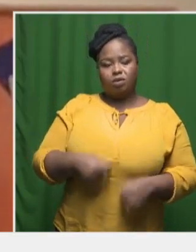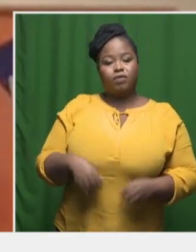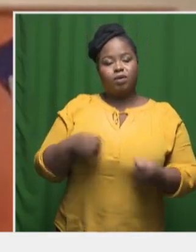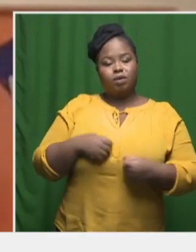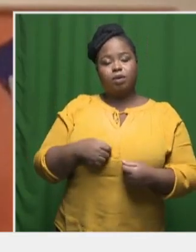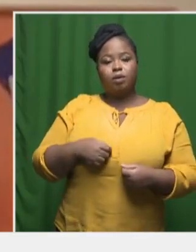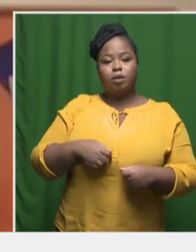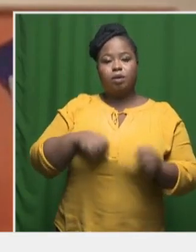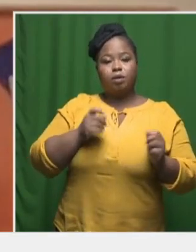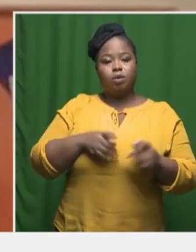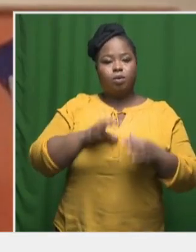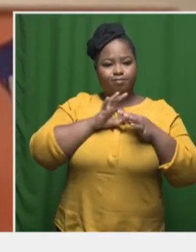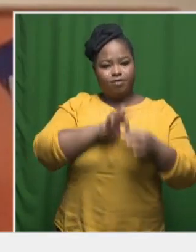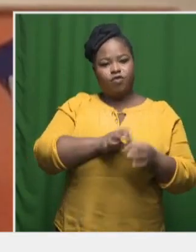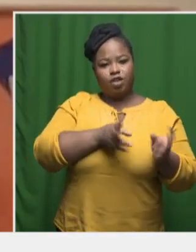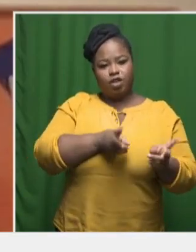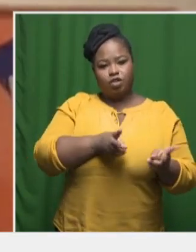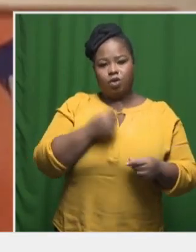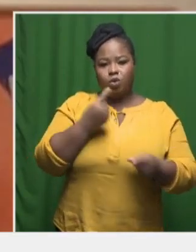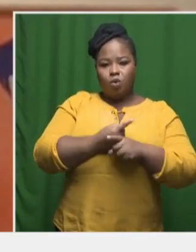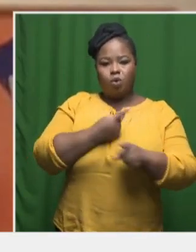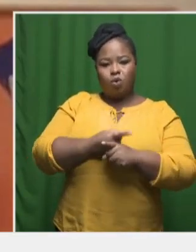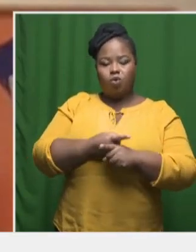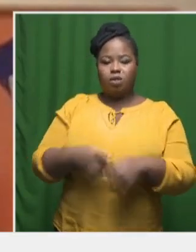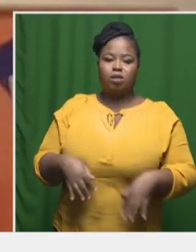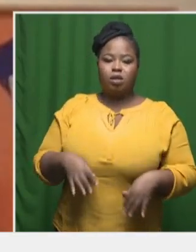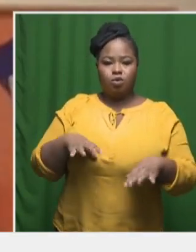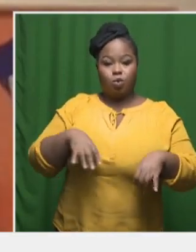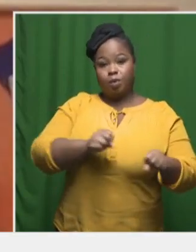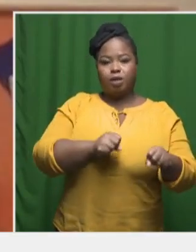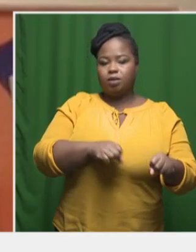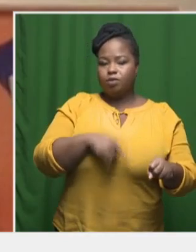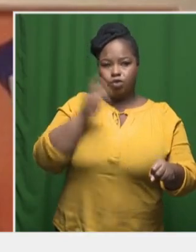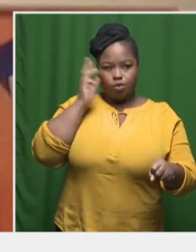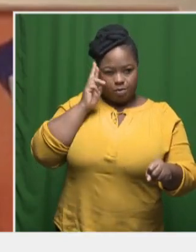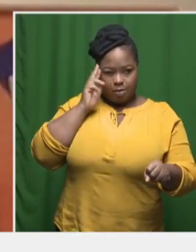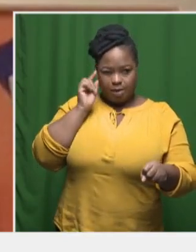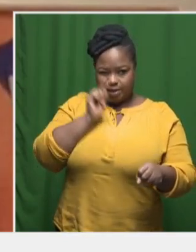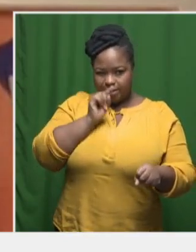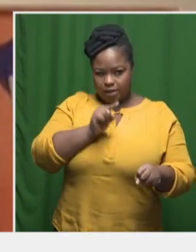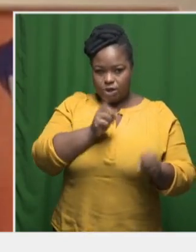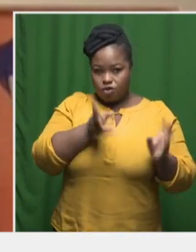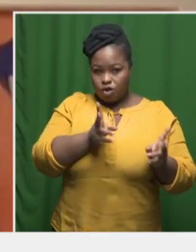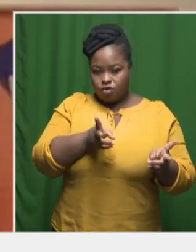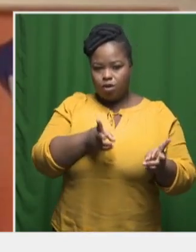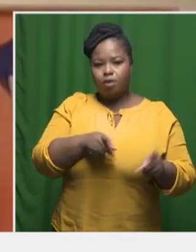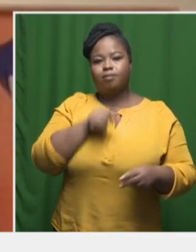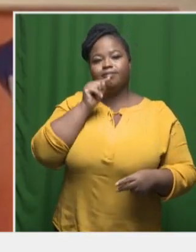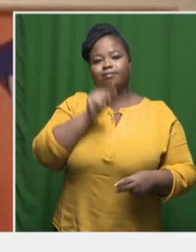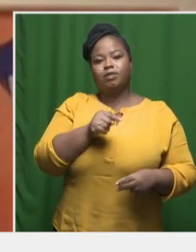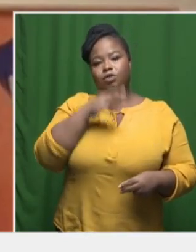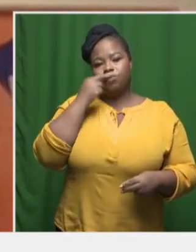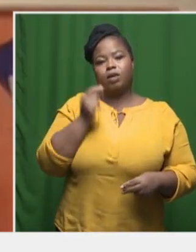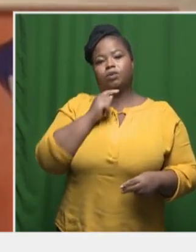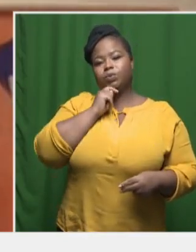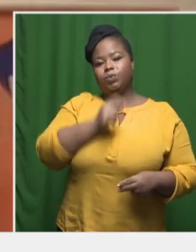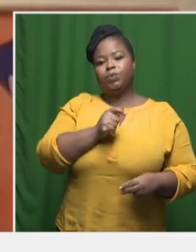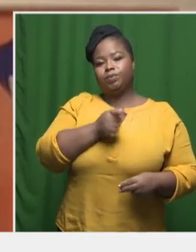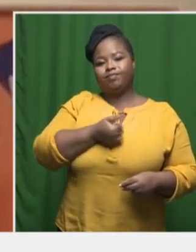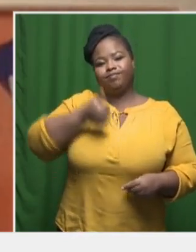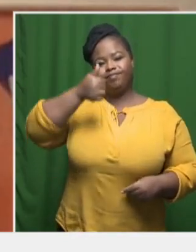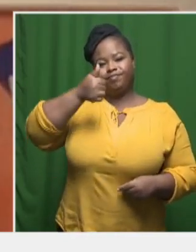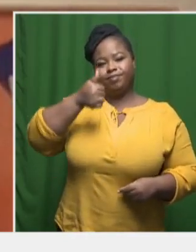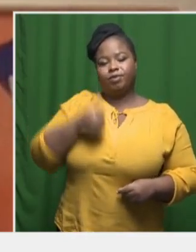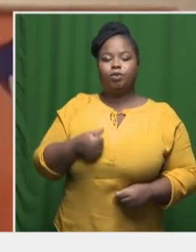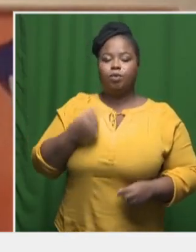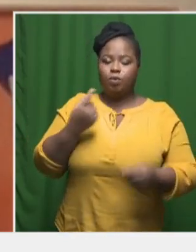relationship with nature. So instead of us always just dominating nature, we're starting to remember that she is the original muse, the first genius.